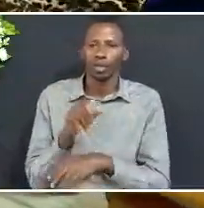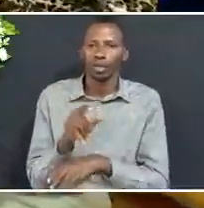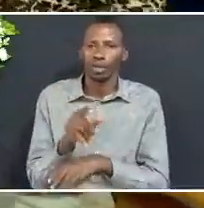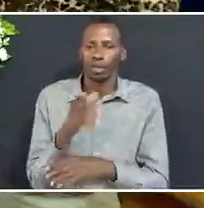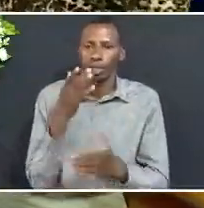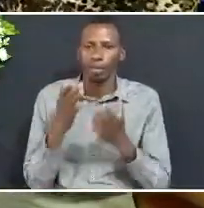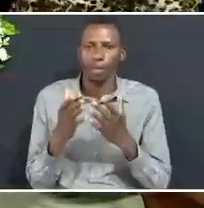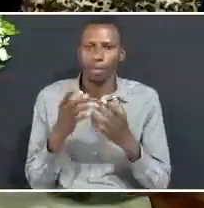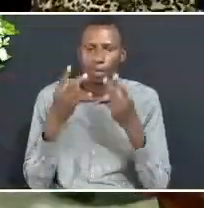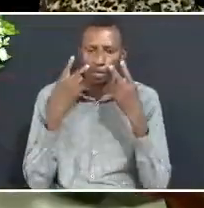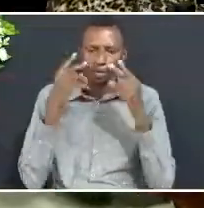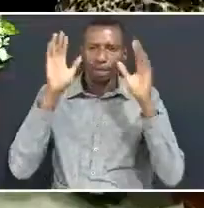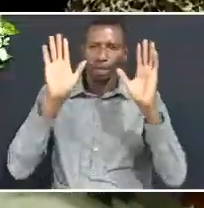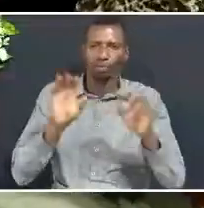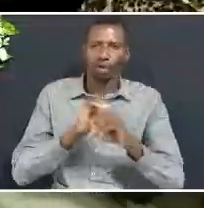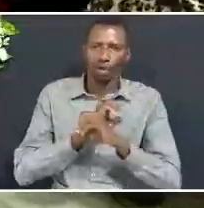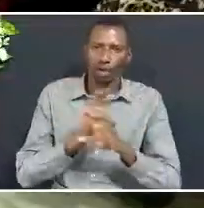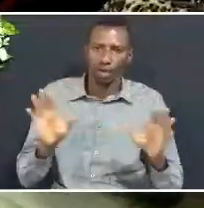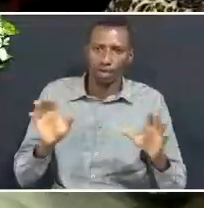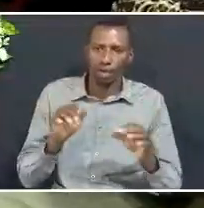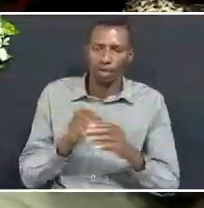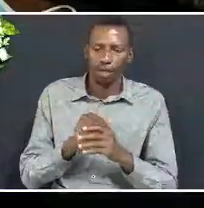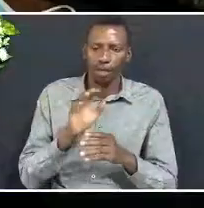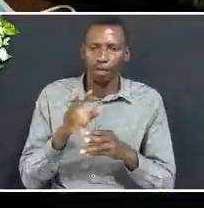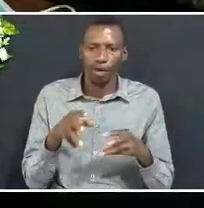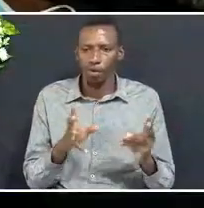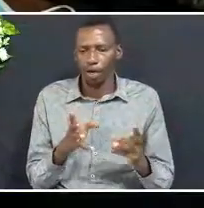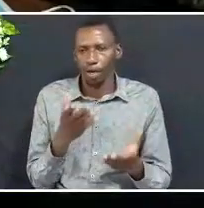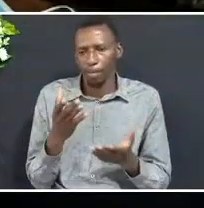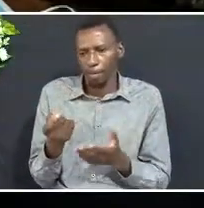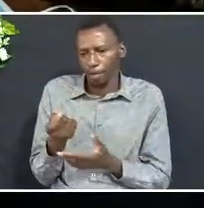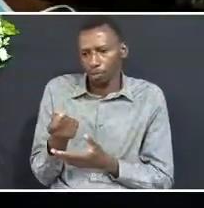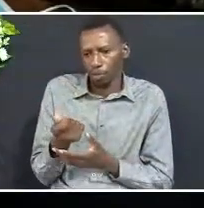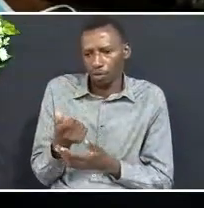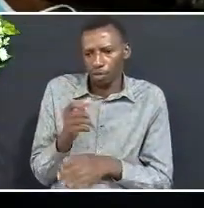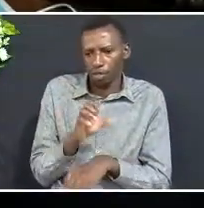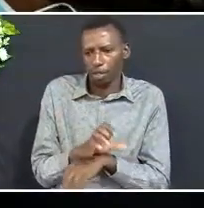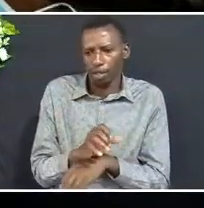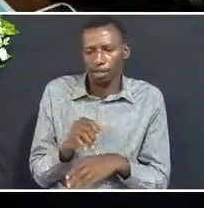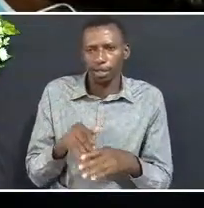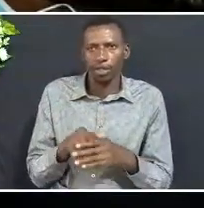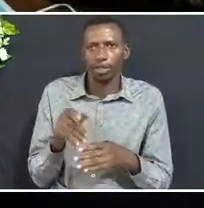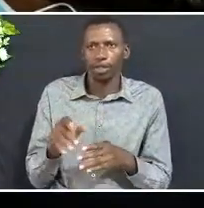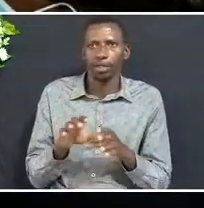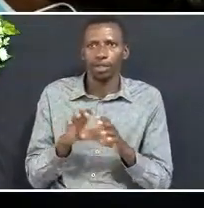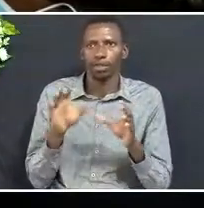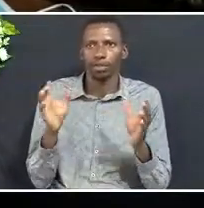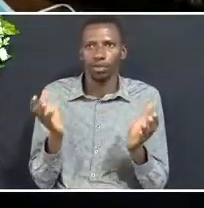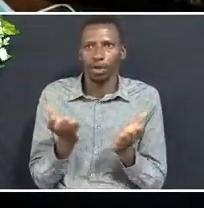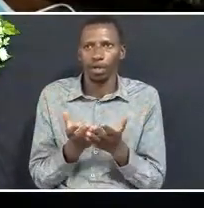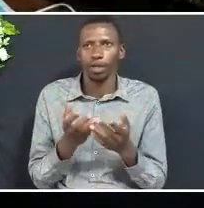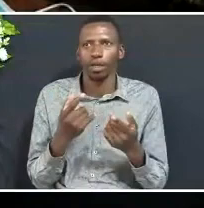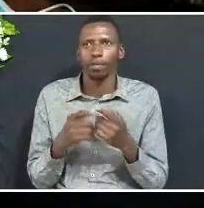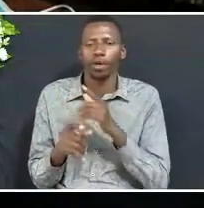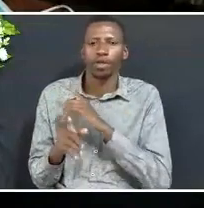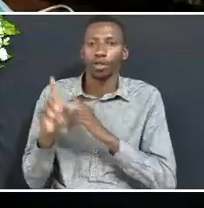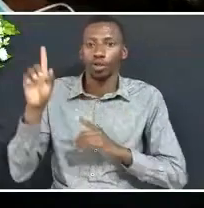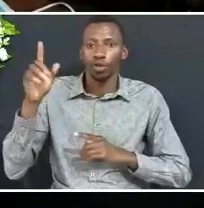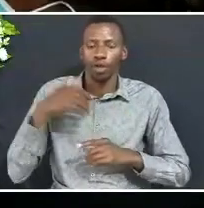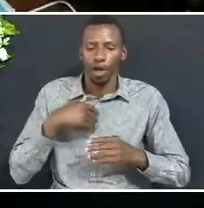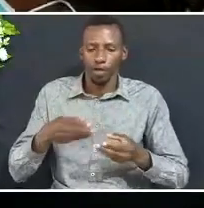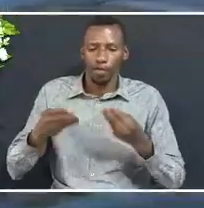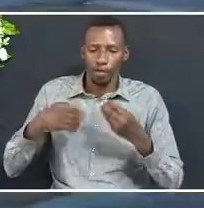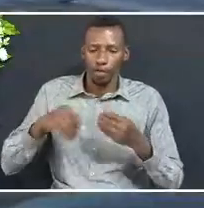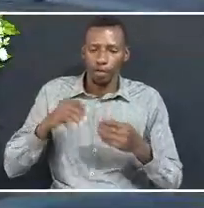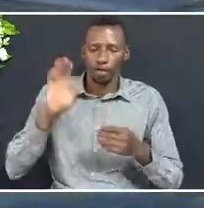its outlook. We can be that small a congregation in this world, but the Lord has given his